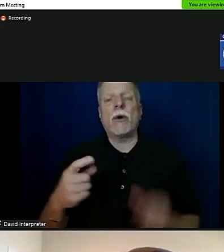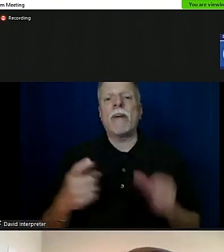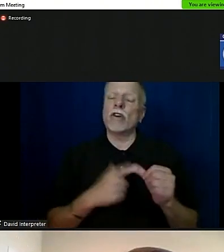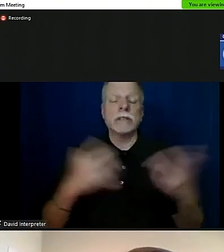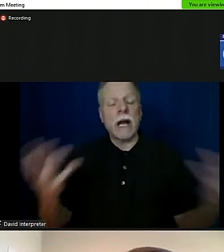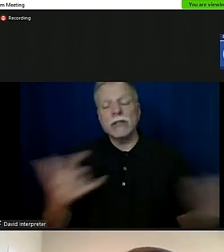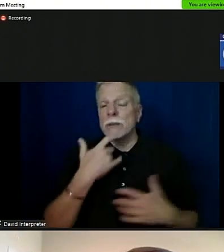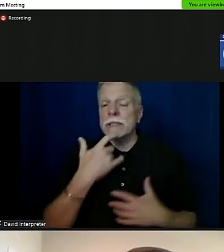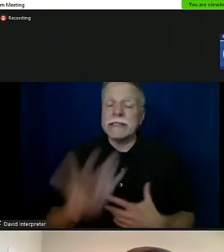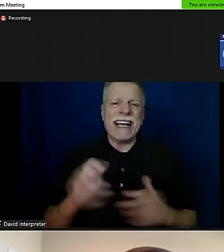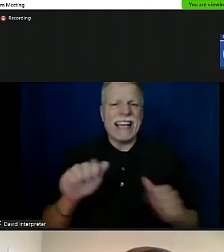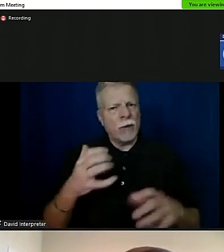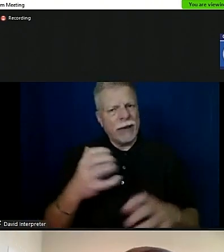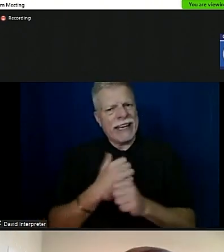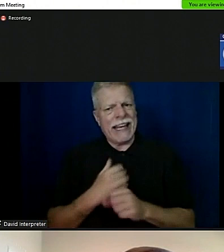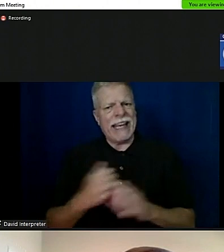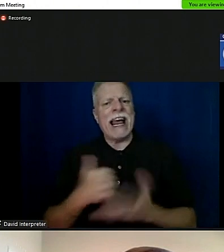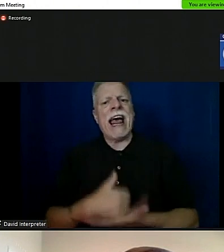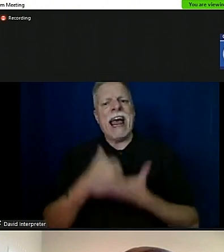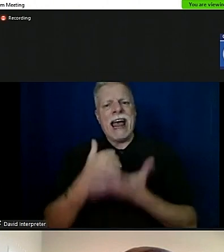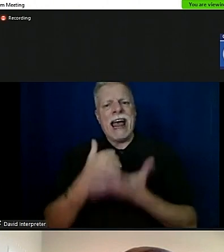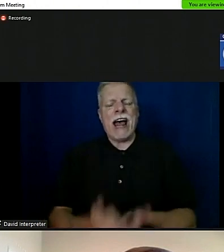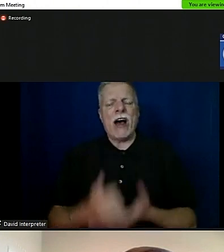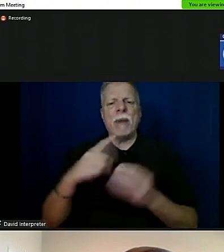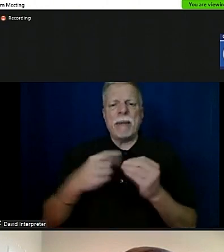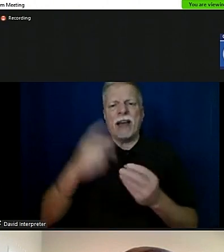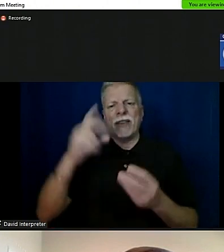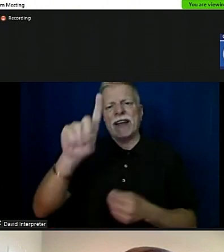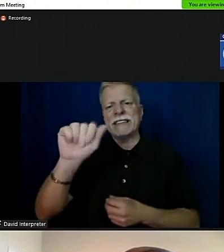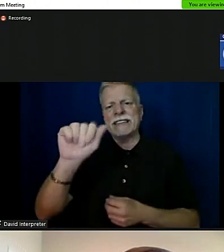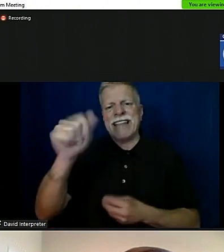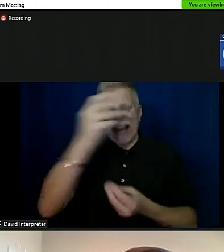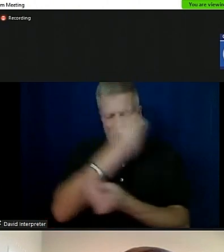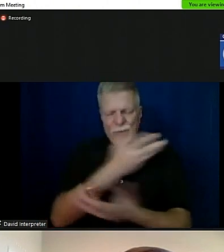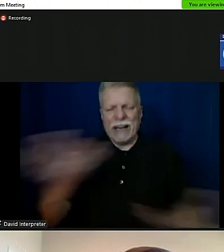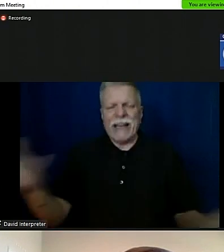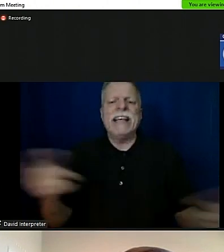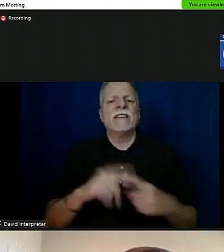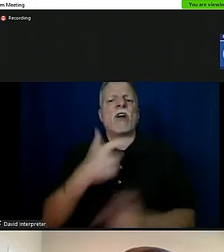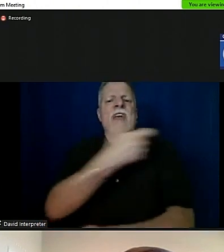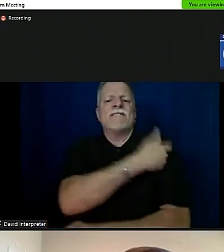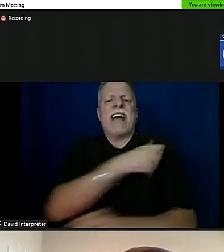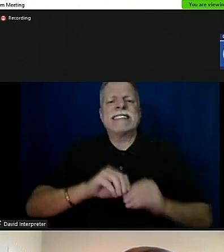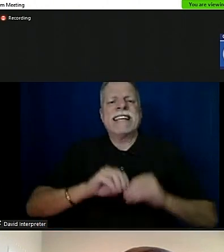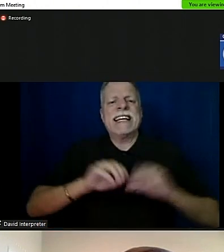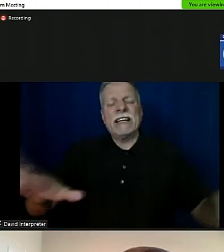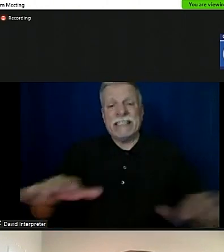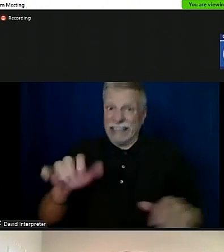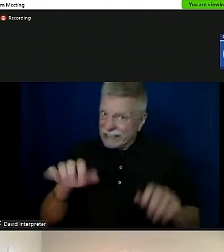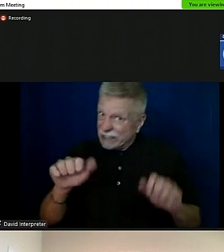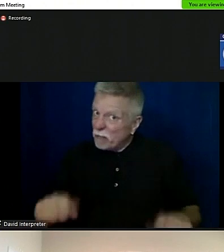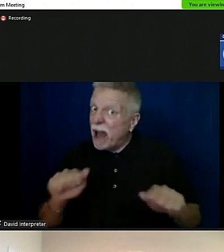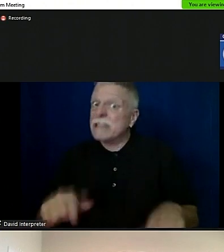we could get some help with the data release with the vaccine distribution. Could we also is it possible to